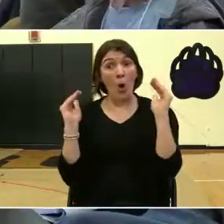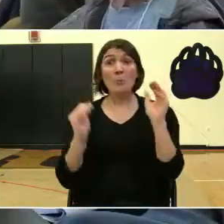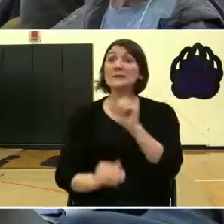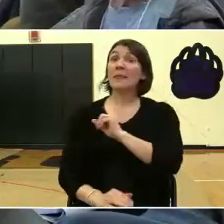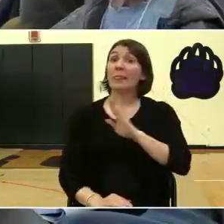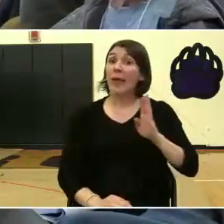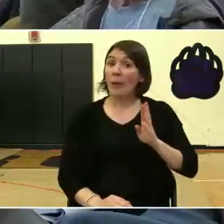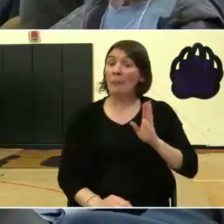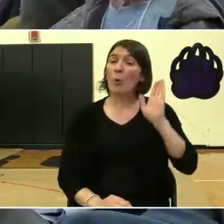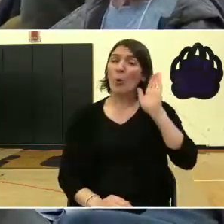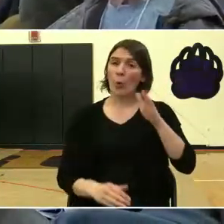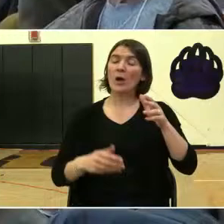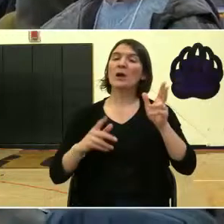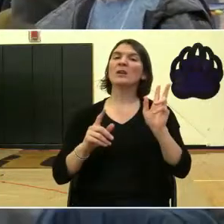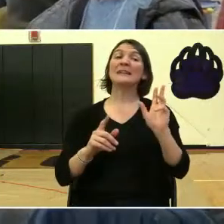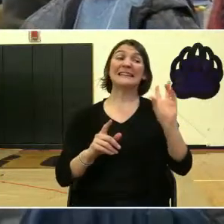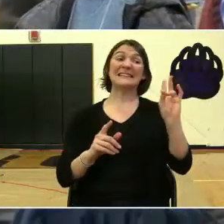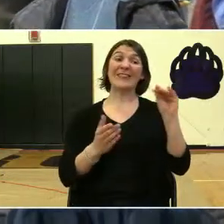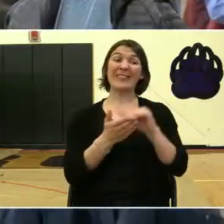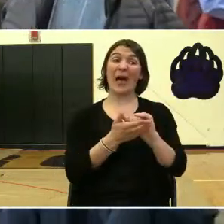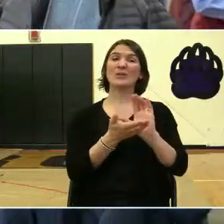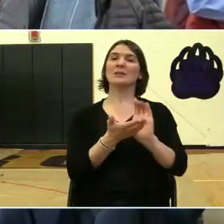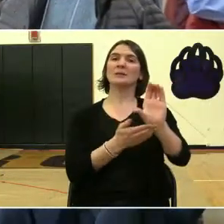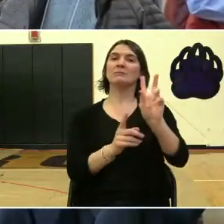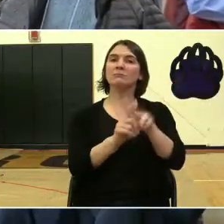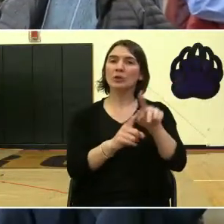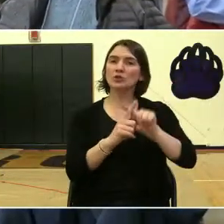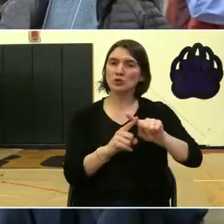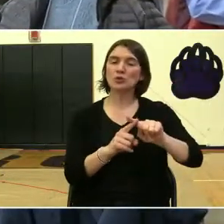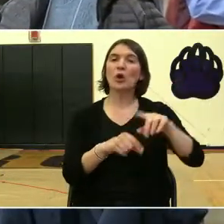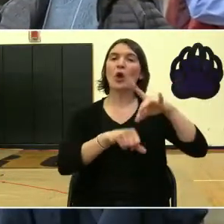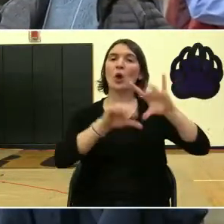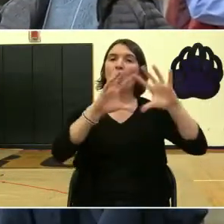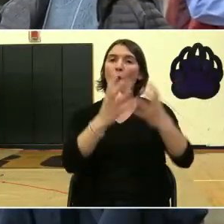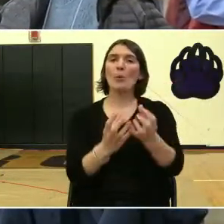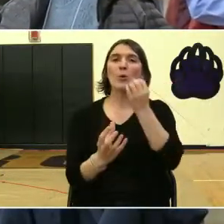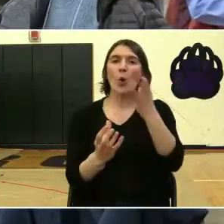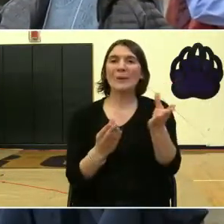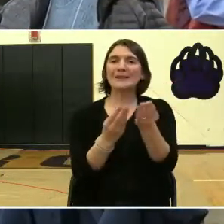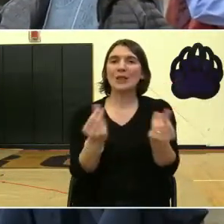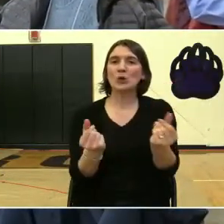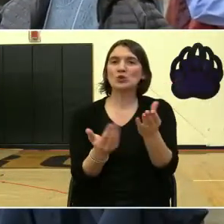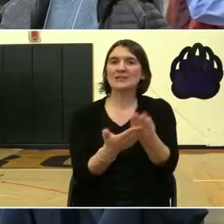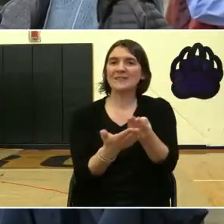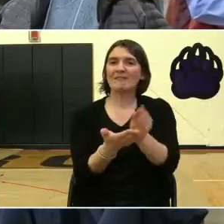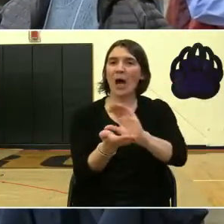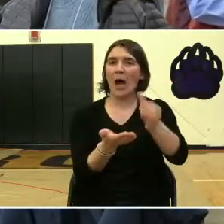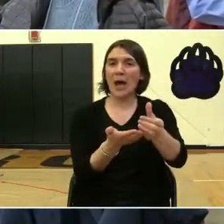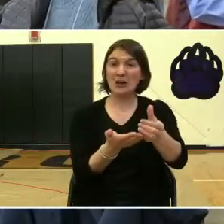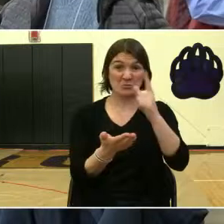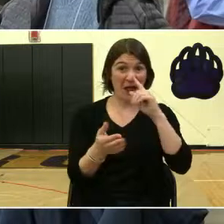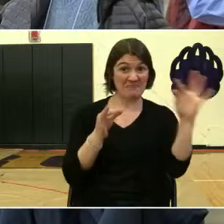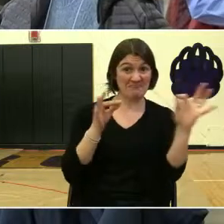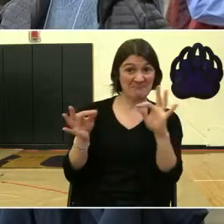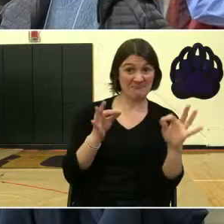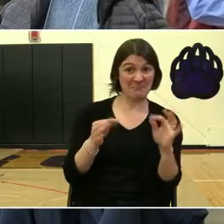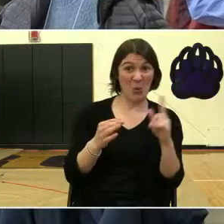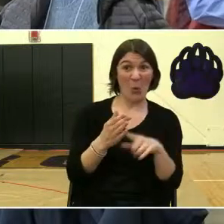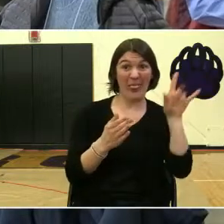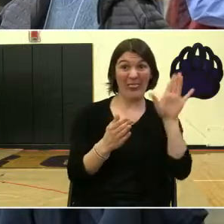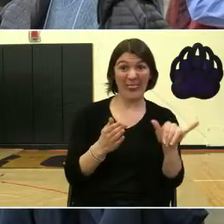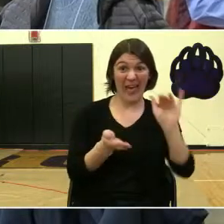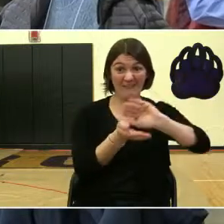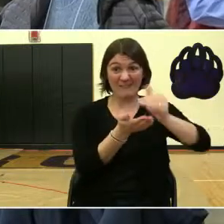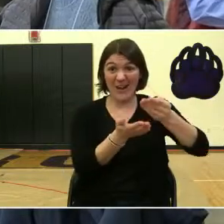select board would allot these additional $70,000 to the global warming Solutions fund um and if I could briefly talk about the global warming